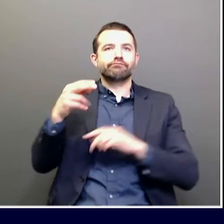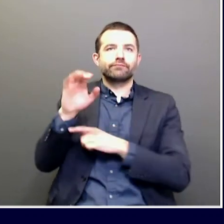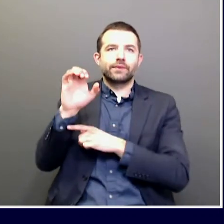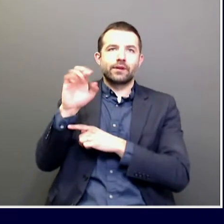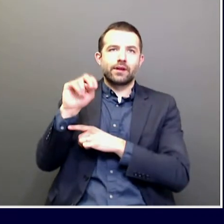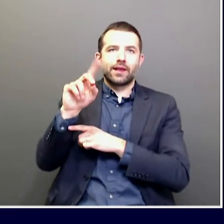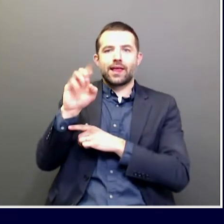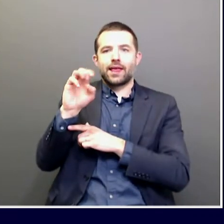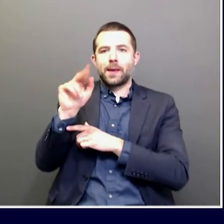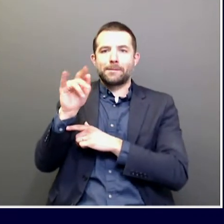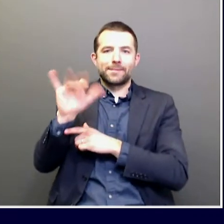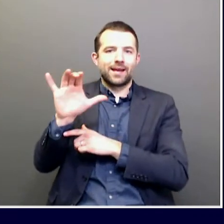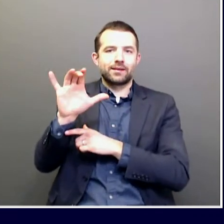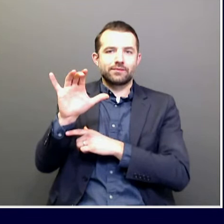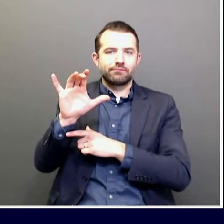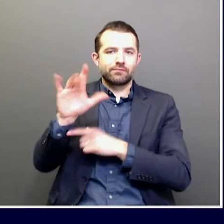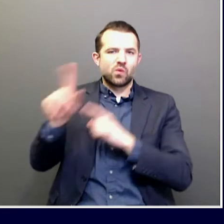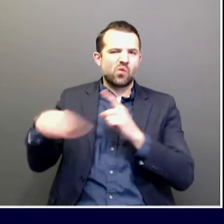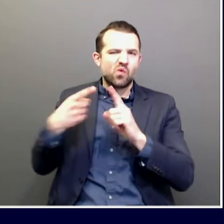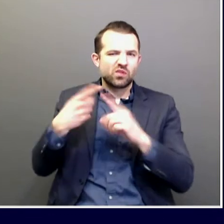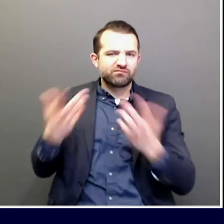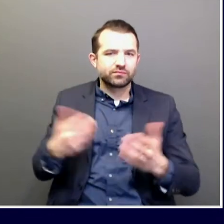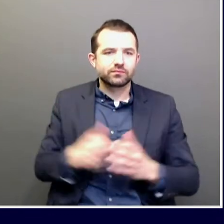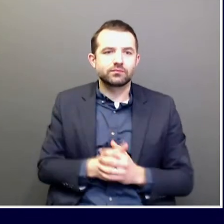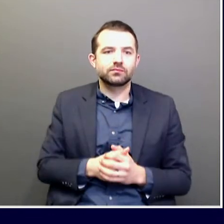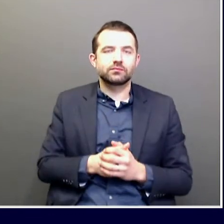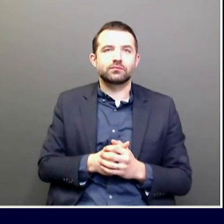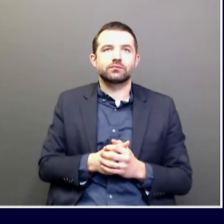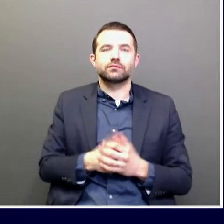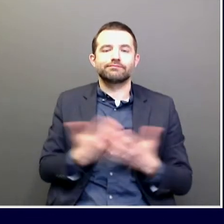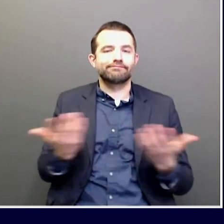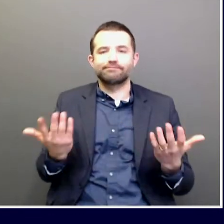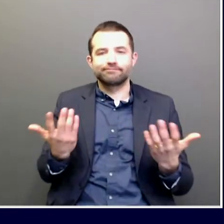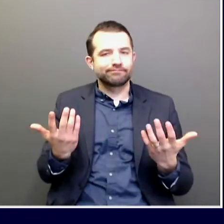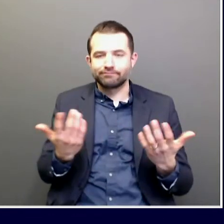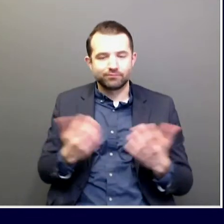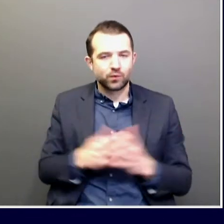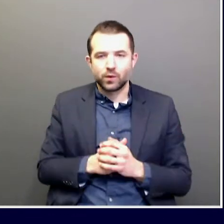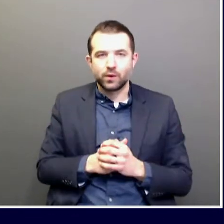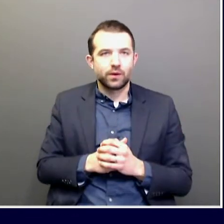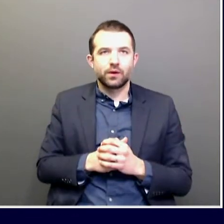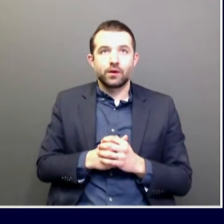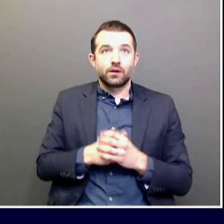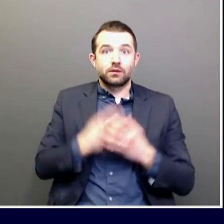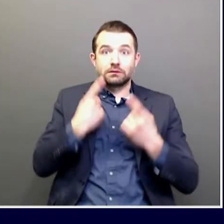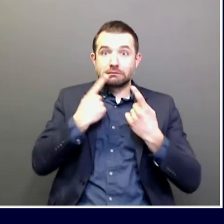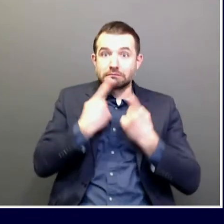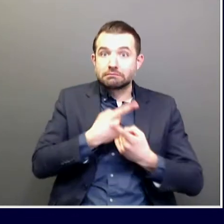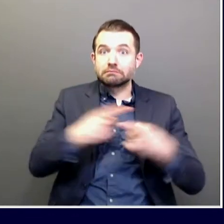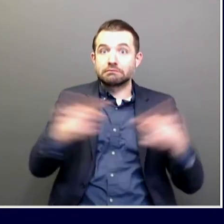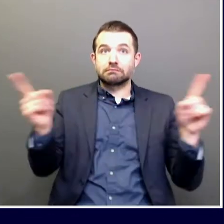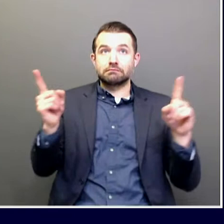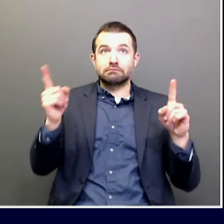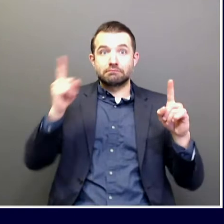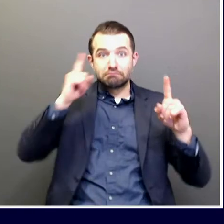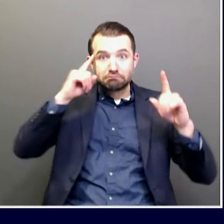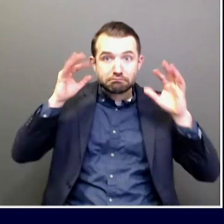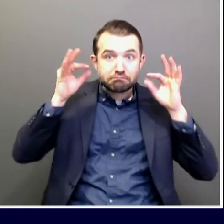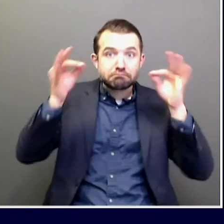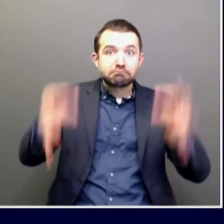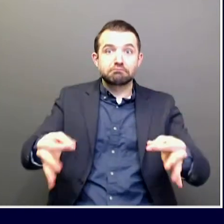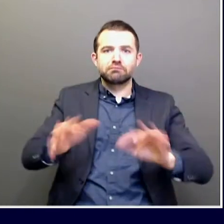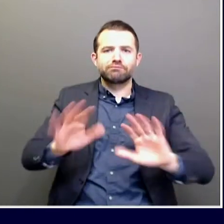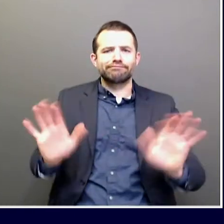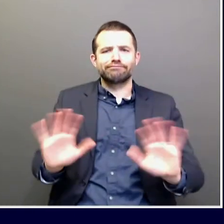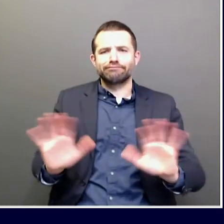an epidemic or pandemic type of growth to where it was in steady state. Historians of prior pandemics do